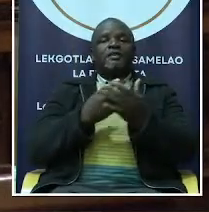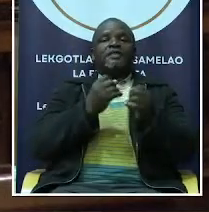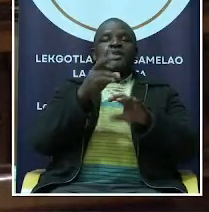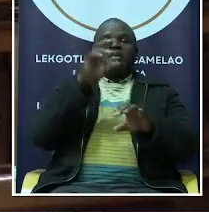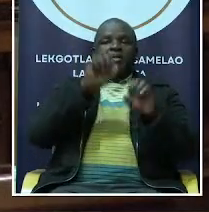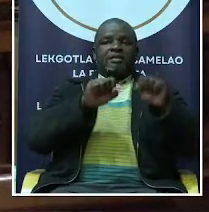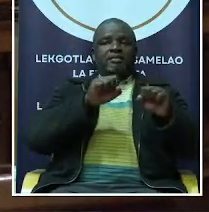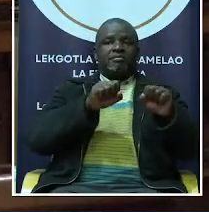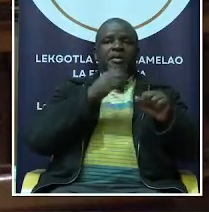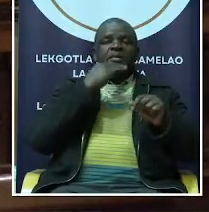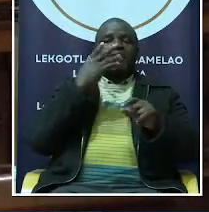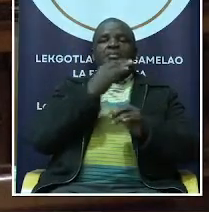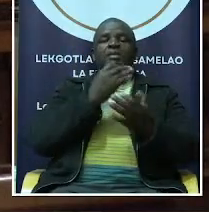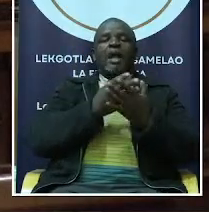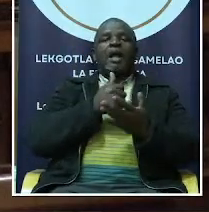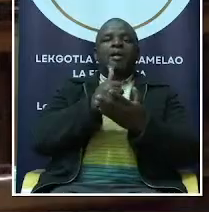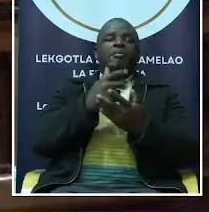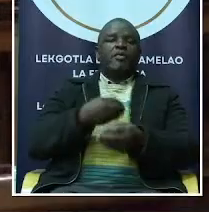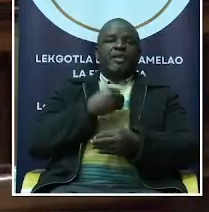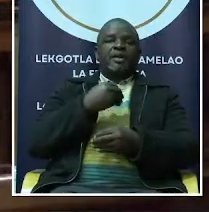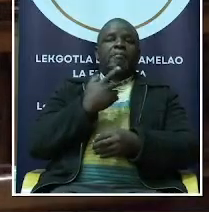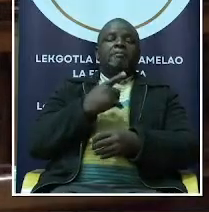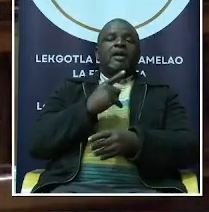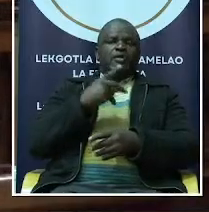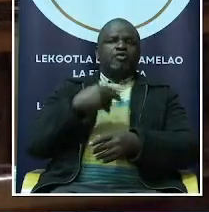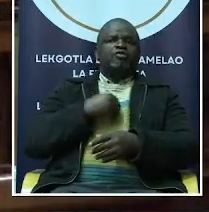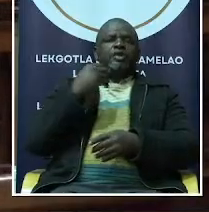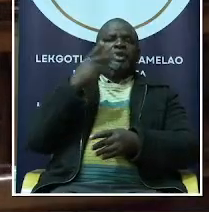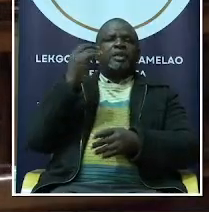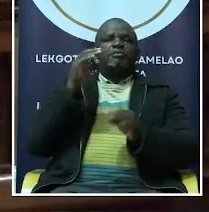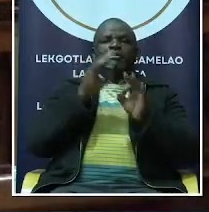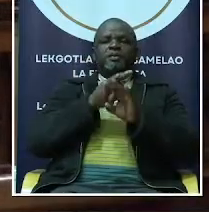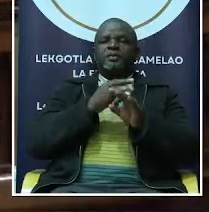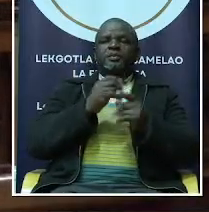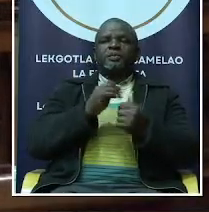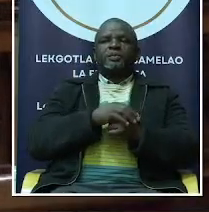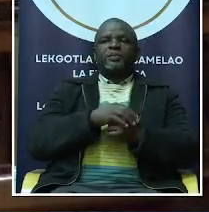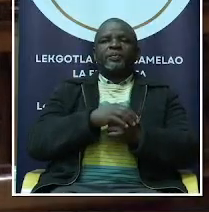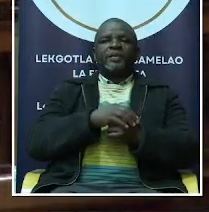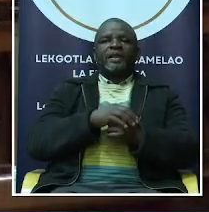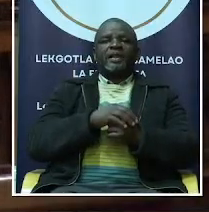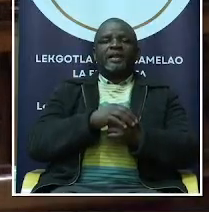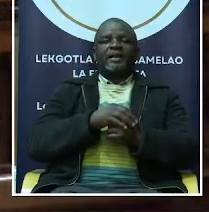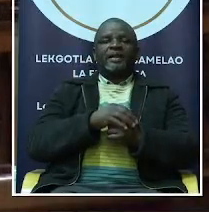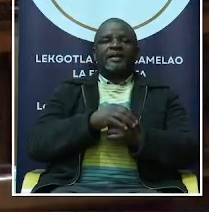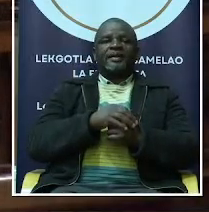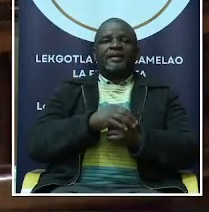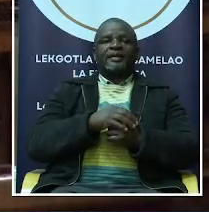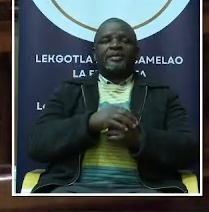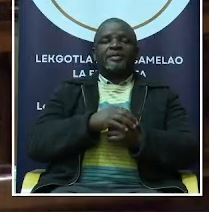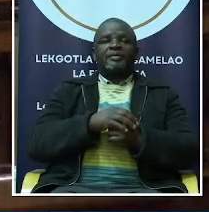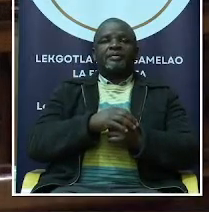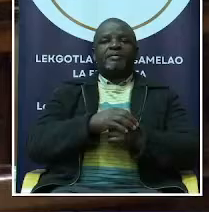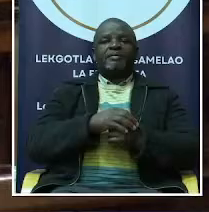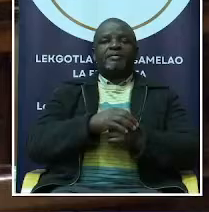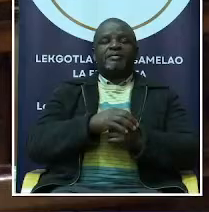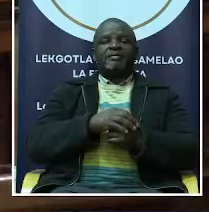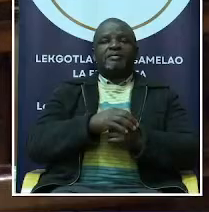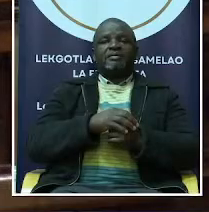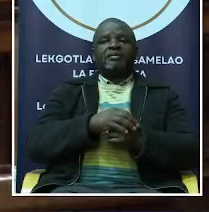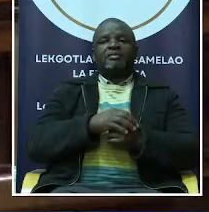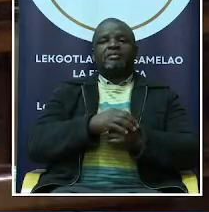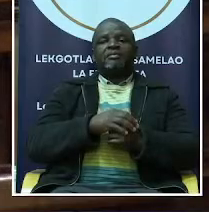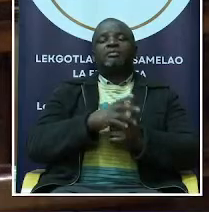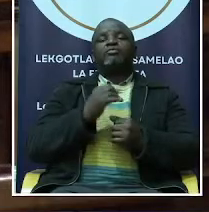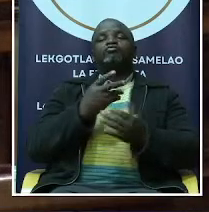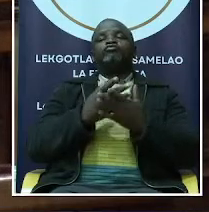they are assisting the youth, but we, the youth, know that they're doing barely anything for us. And we want to